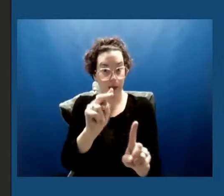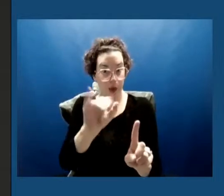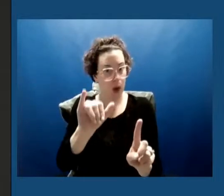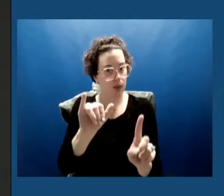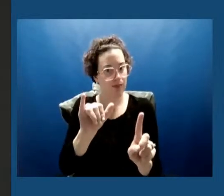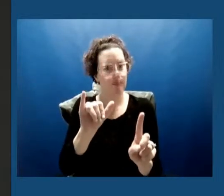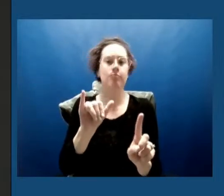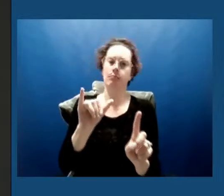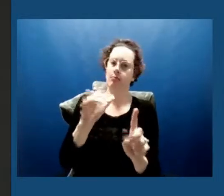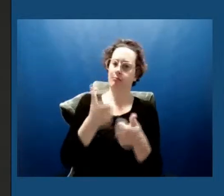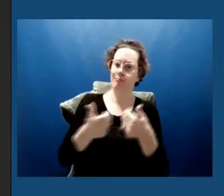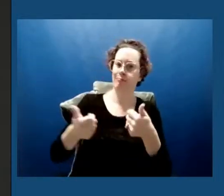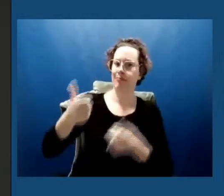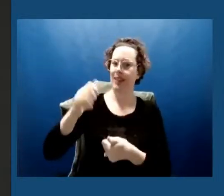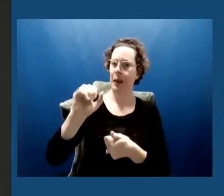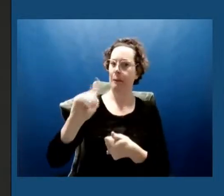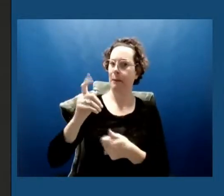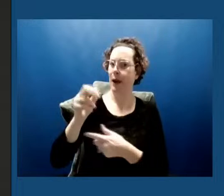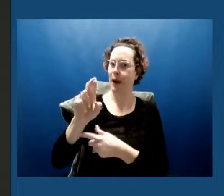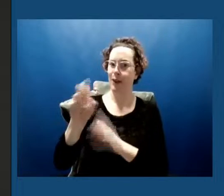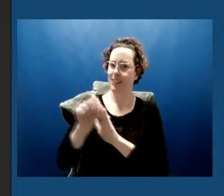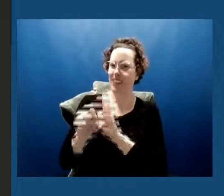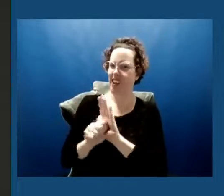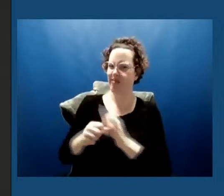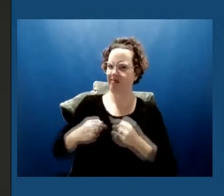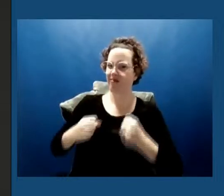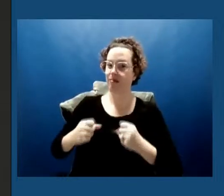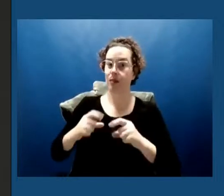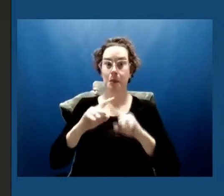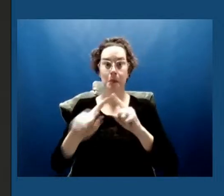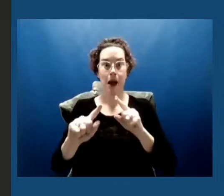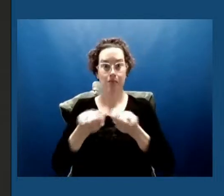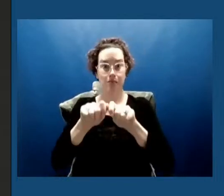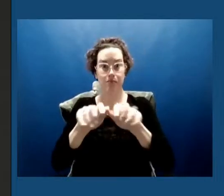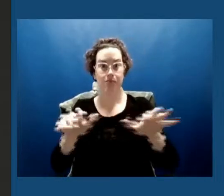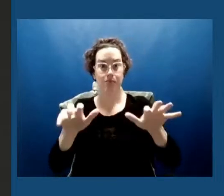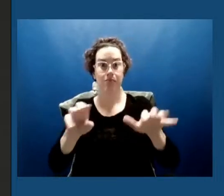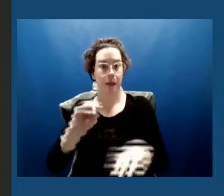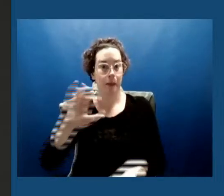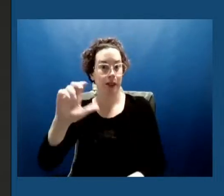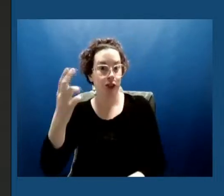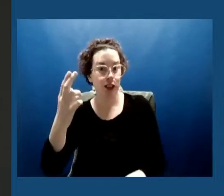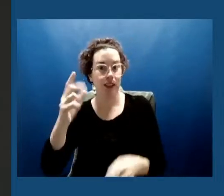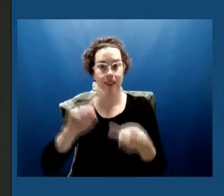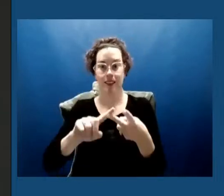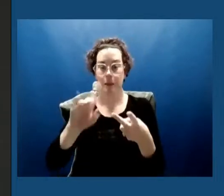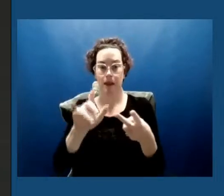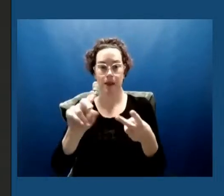Empire State Governor, but to Michigan and to Minnesota. Thank you.